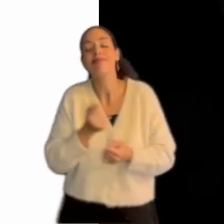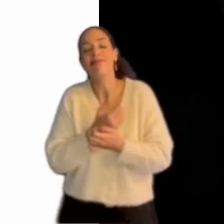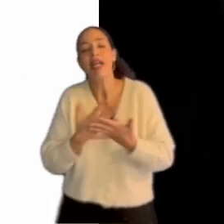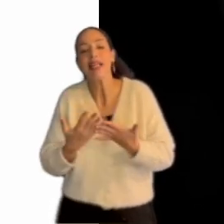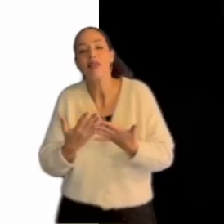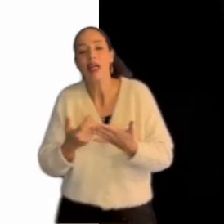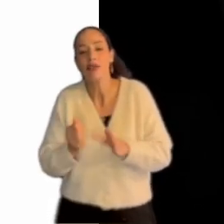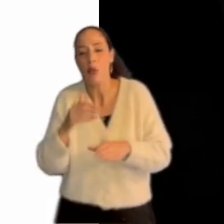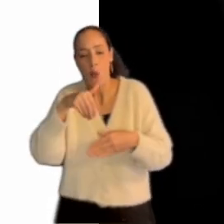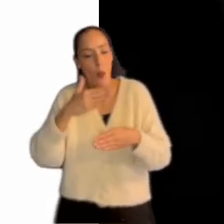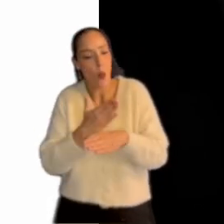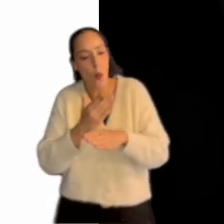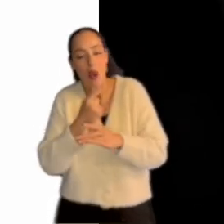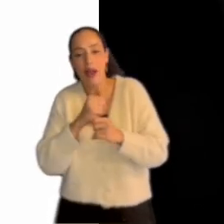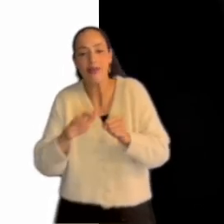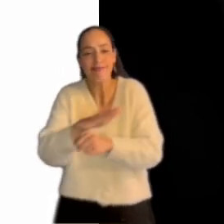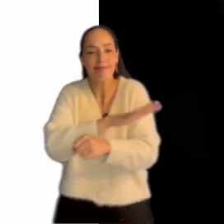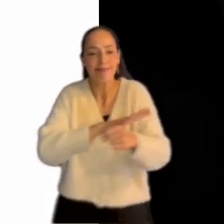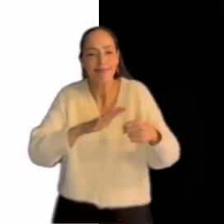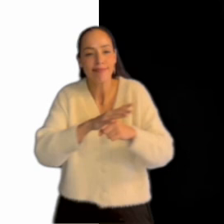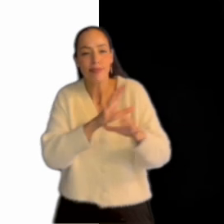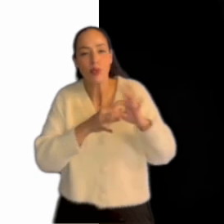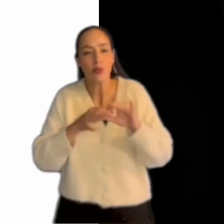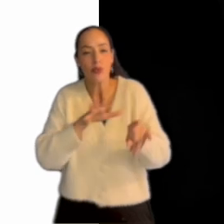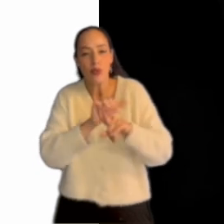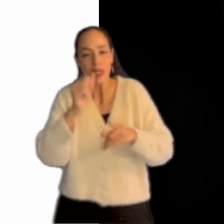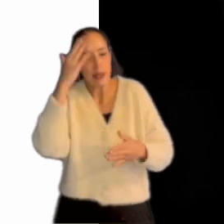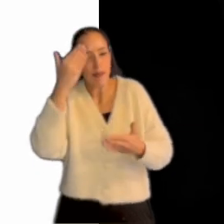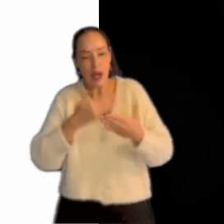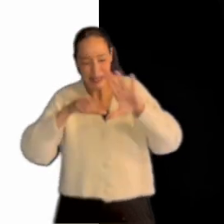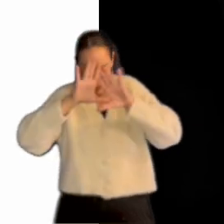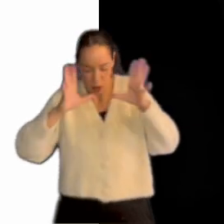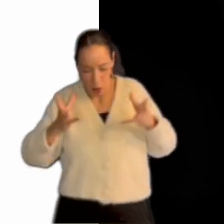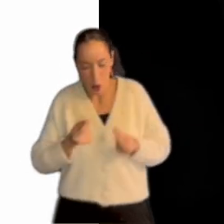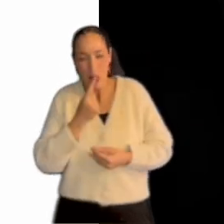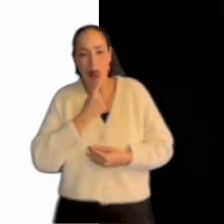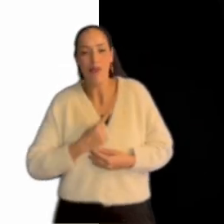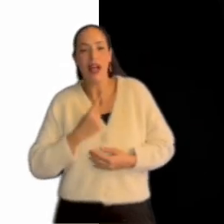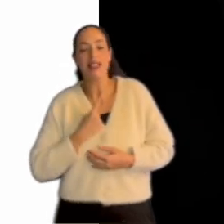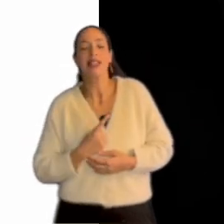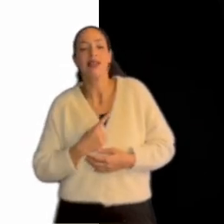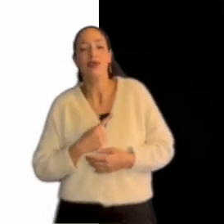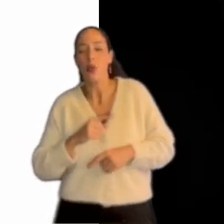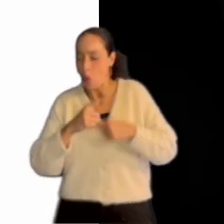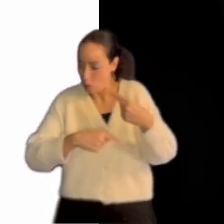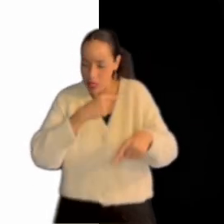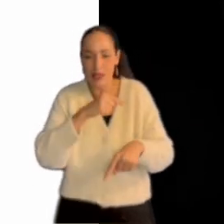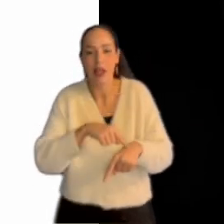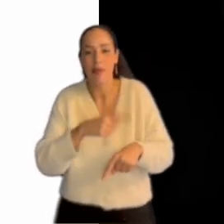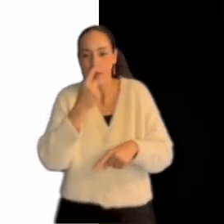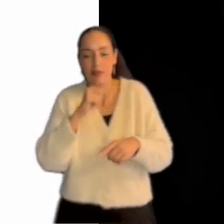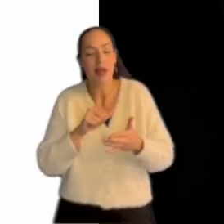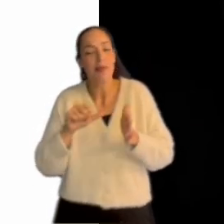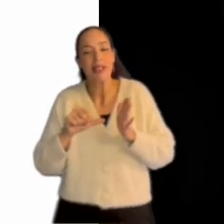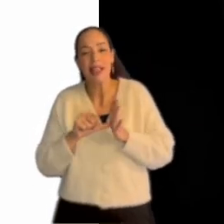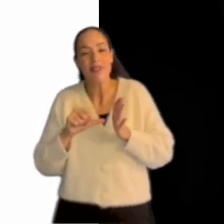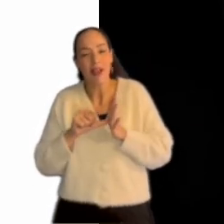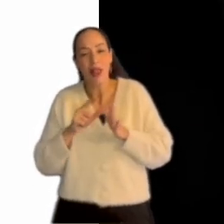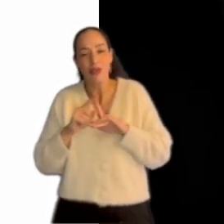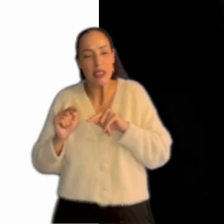whole time. It can be difficult to rally against this, particularly when our work involves care and support for others in their darkest of